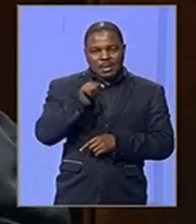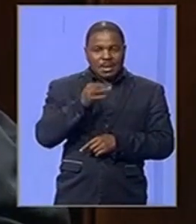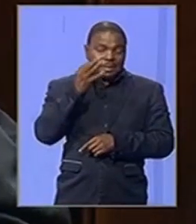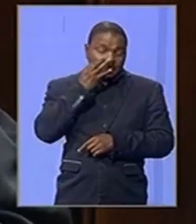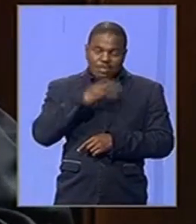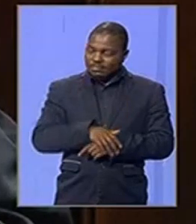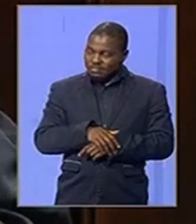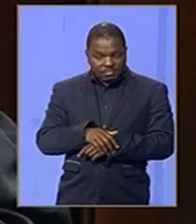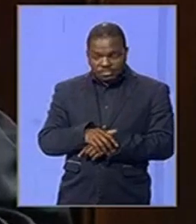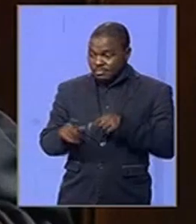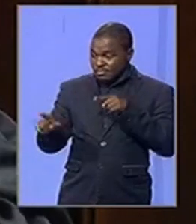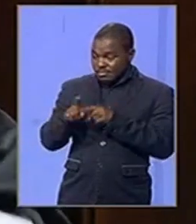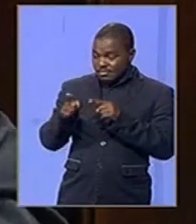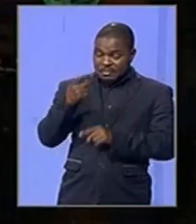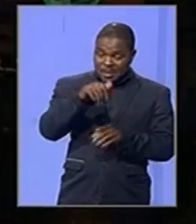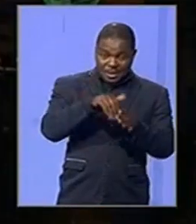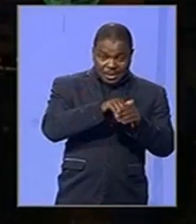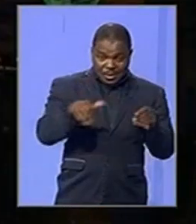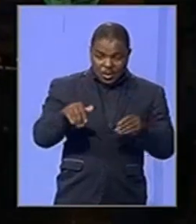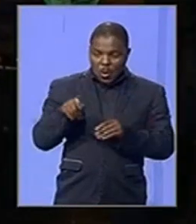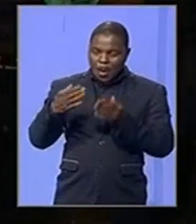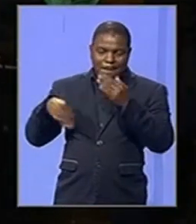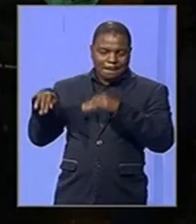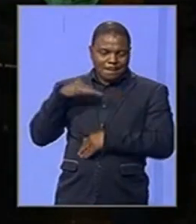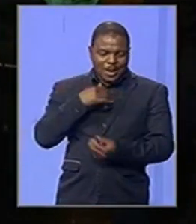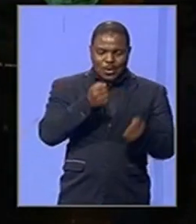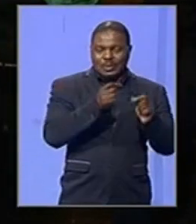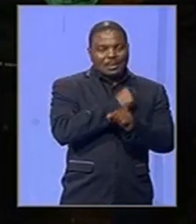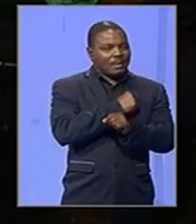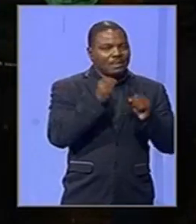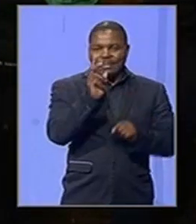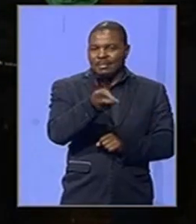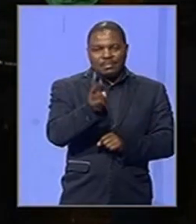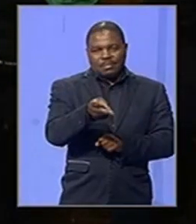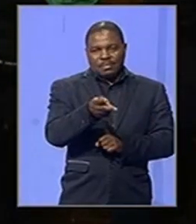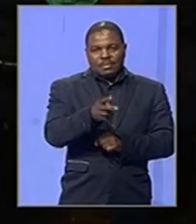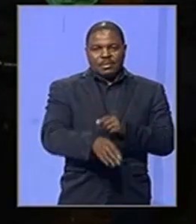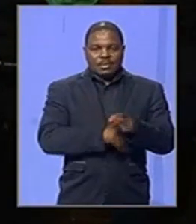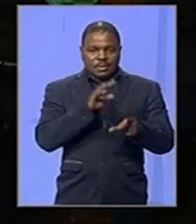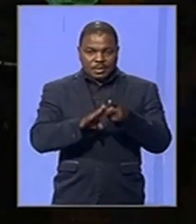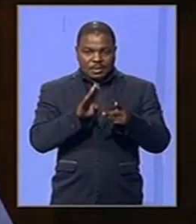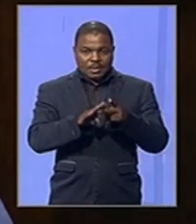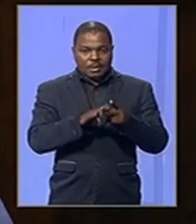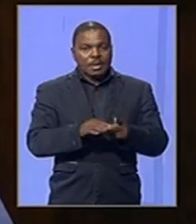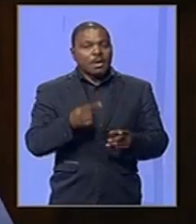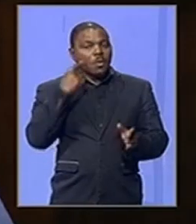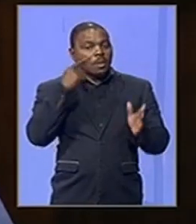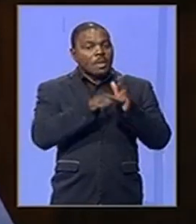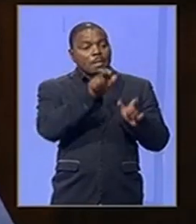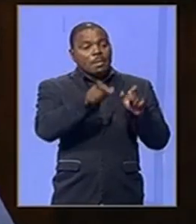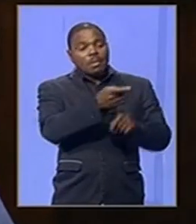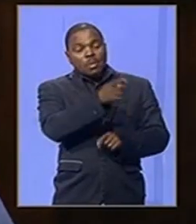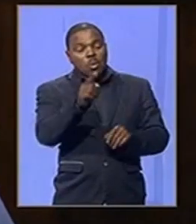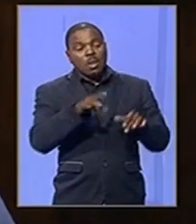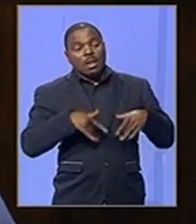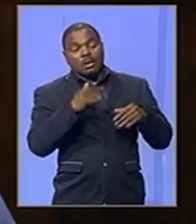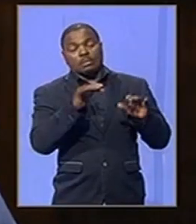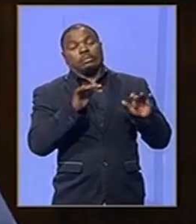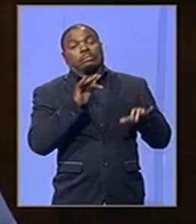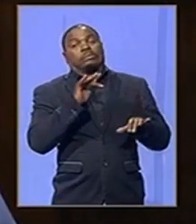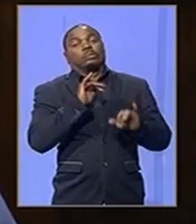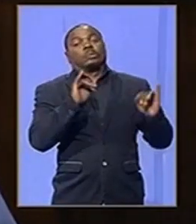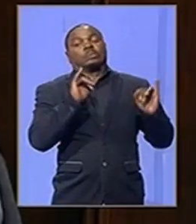lokollwa ka beili a keke a hlola a iponahatsa lekgotleng la dinyewe le hore bophelo ba dipaki tse ding bo tla ba kotsing.